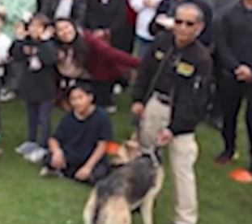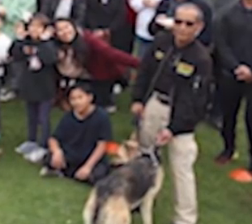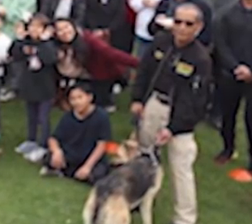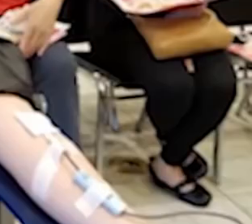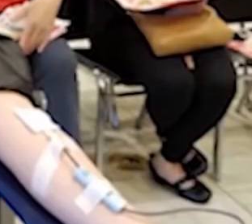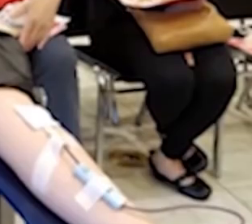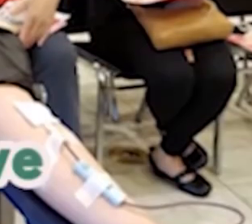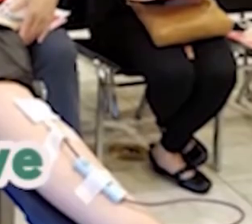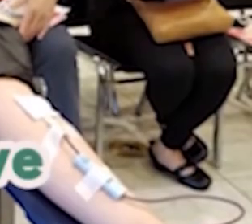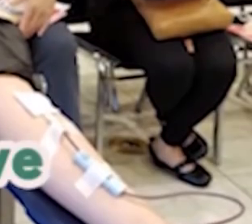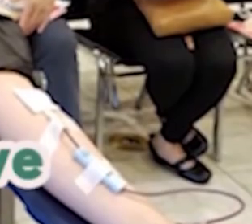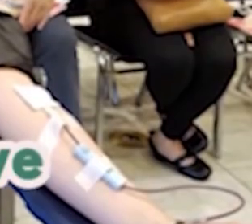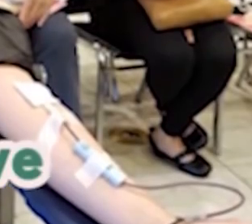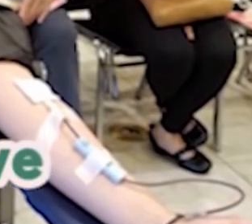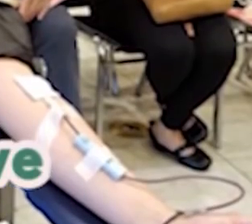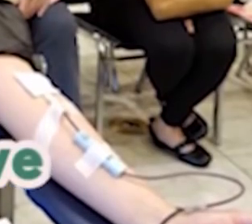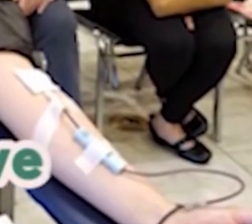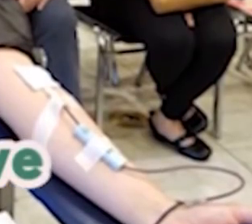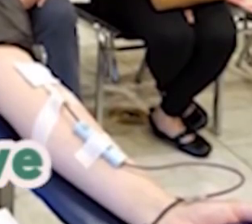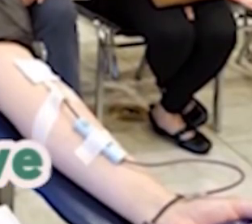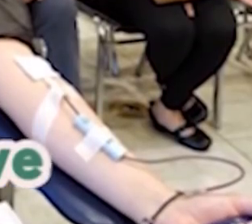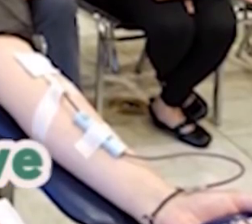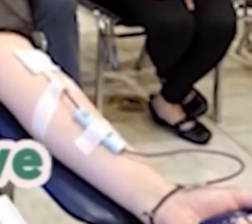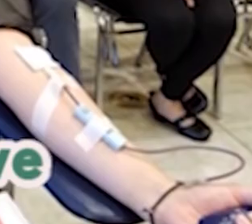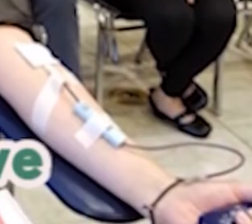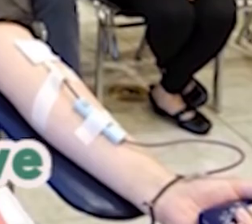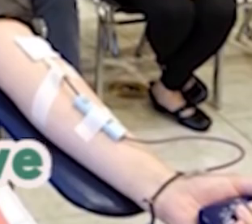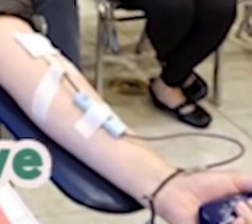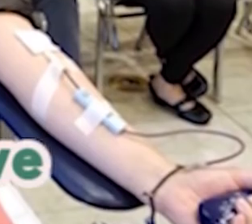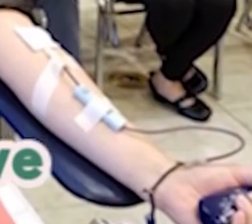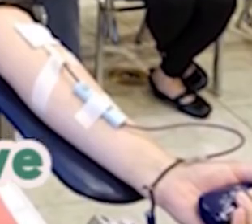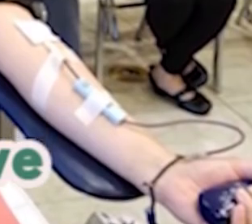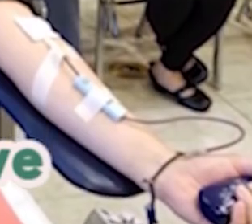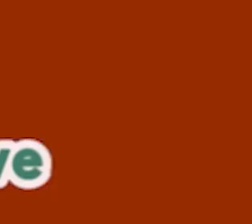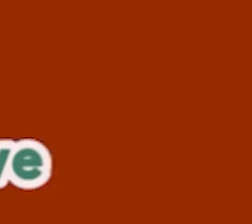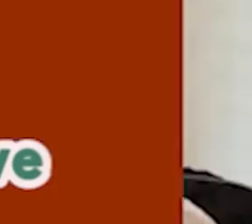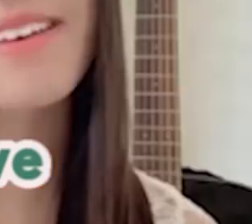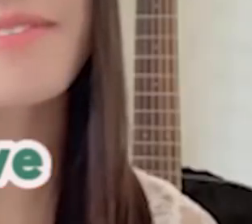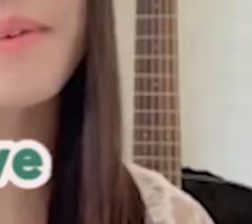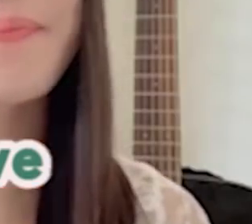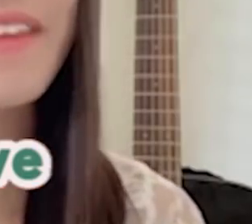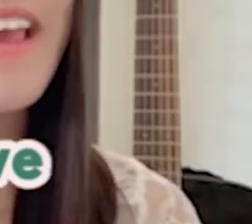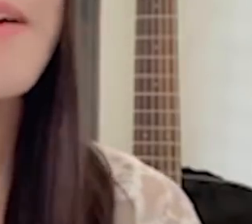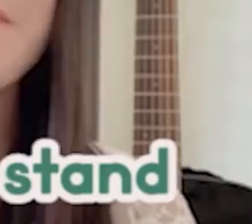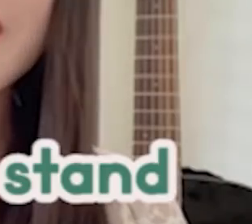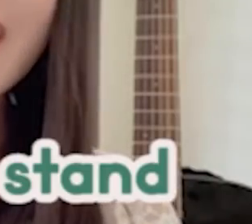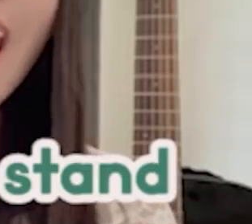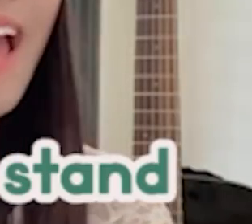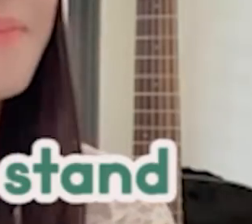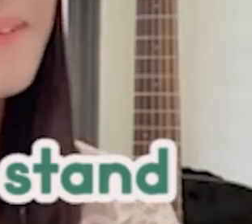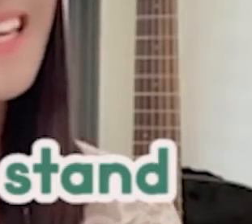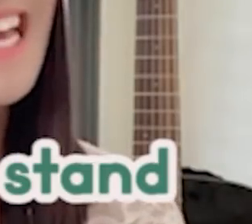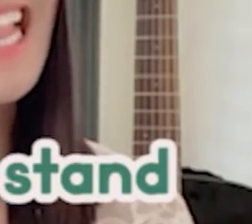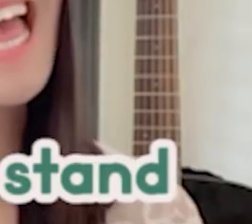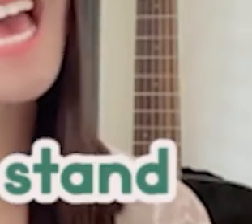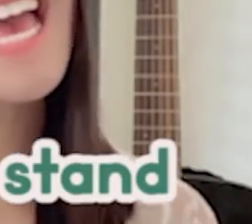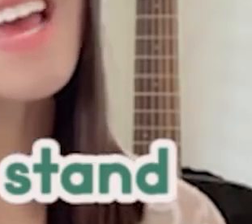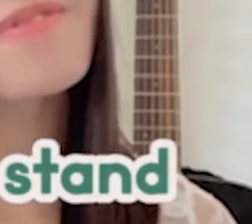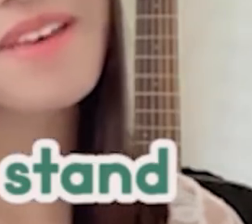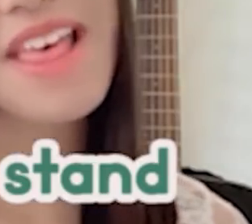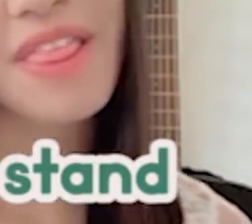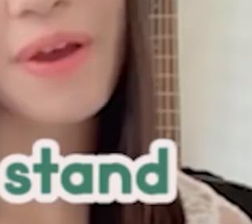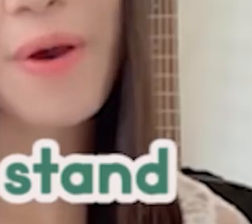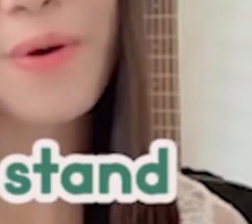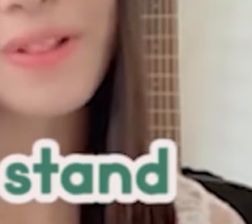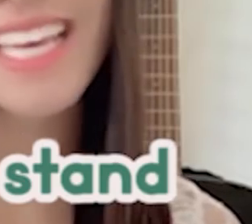fellowship and all of our activities we have, be happy and